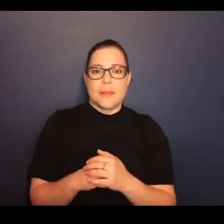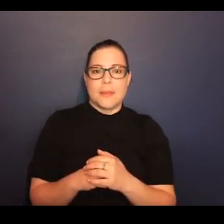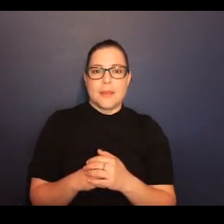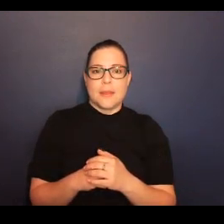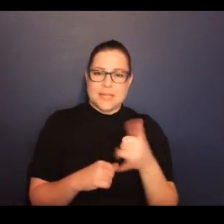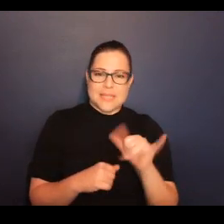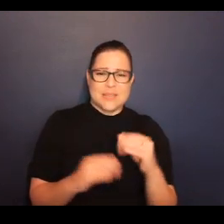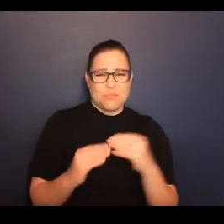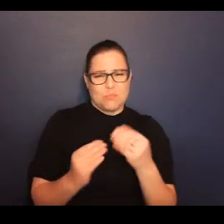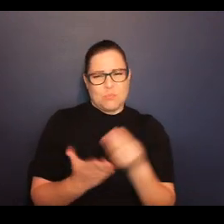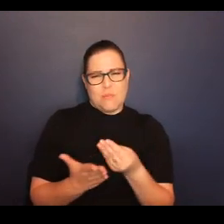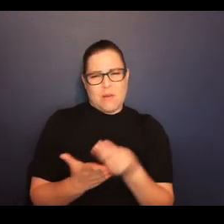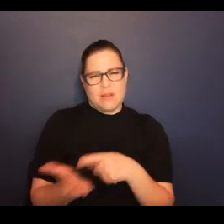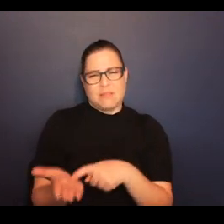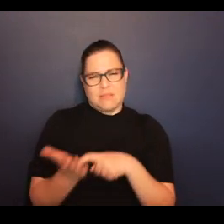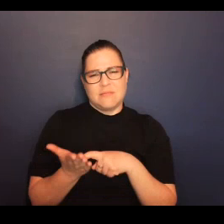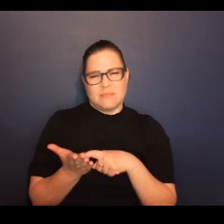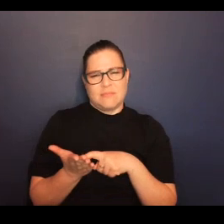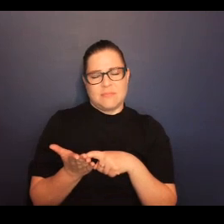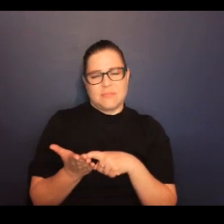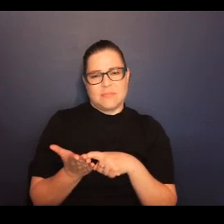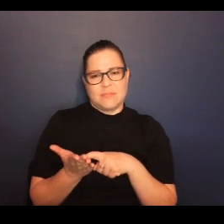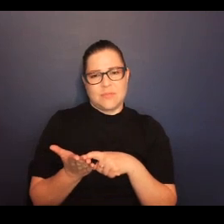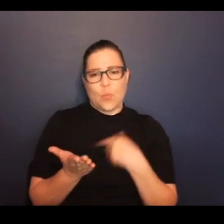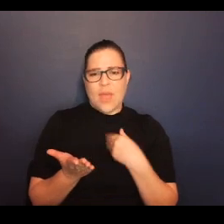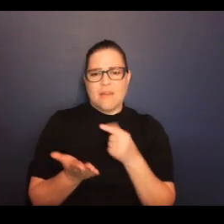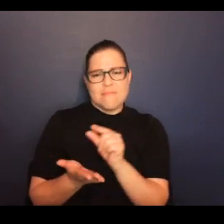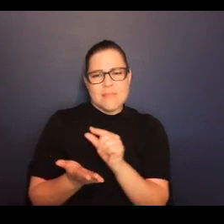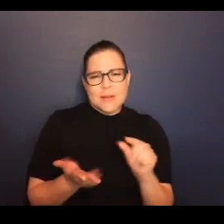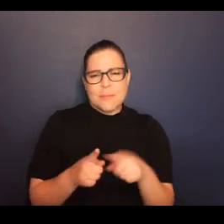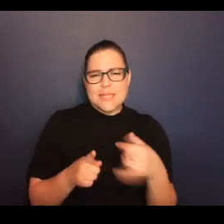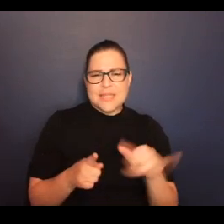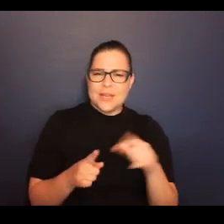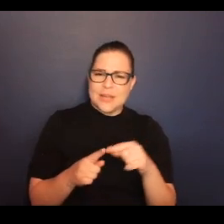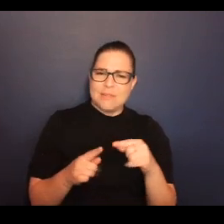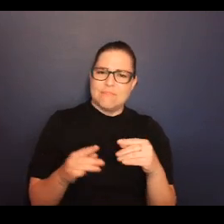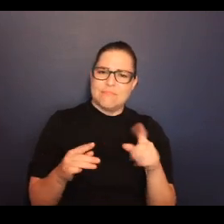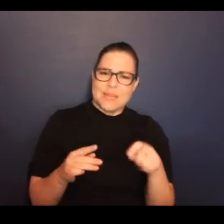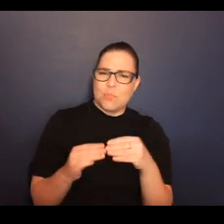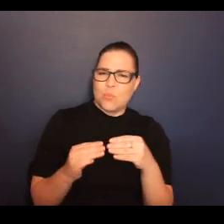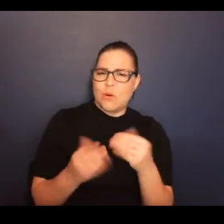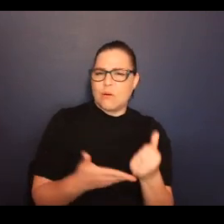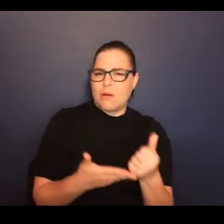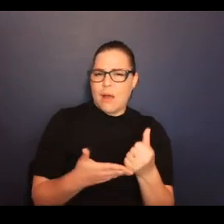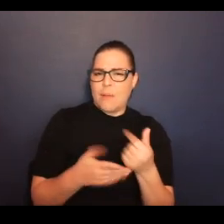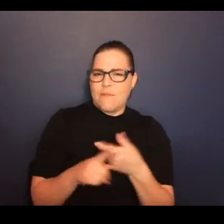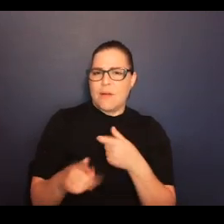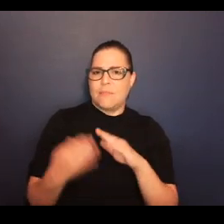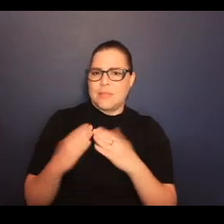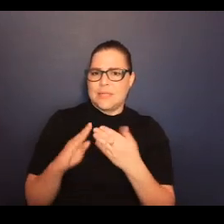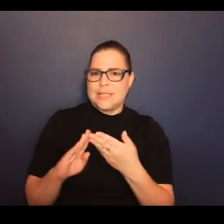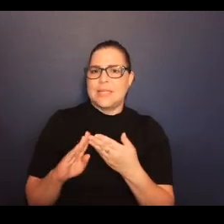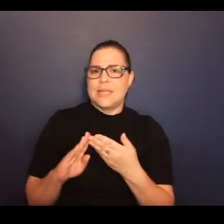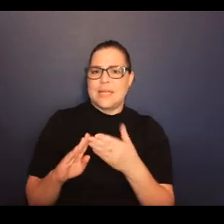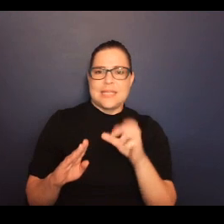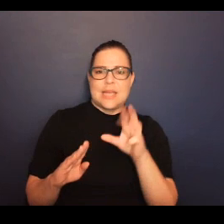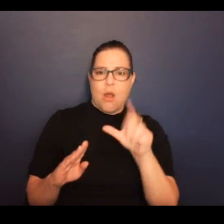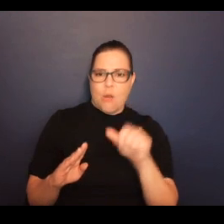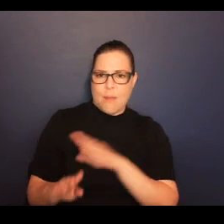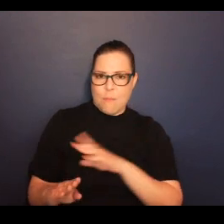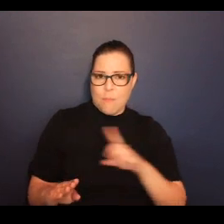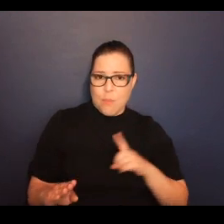we still got a long ways to go. You know, we got a little bit of stuff, but we still could use some help from the city, our CRA boy,